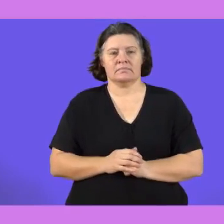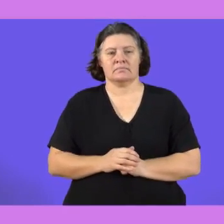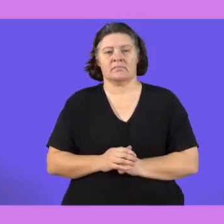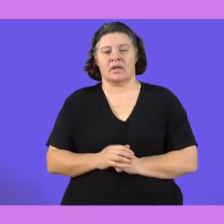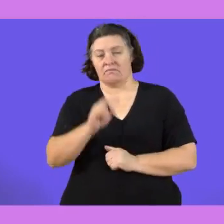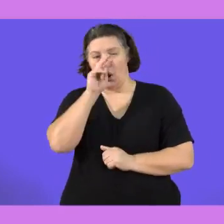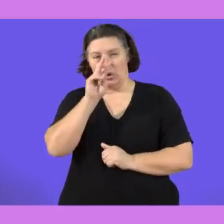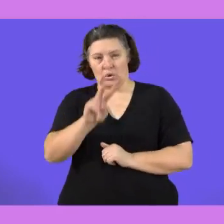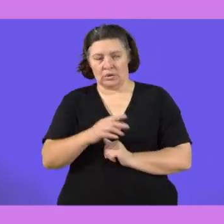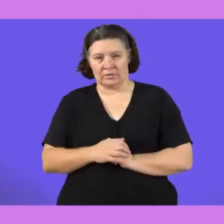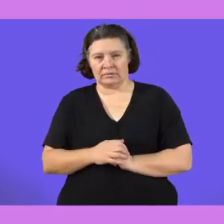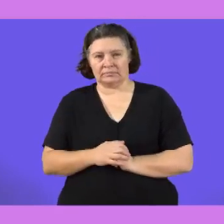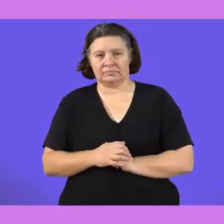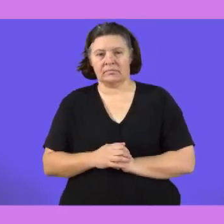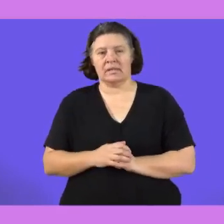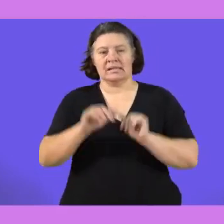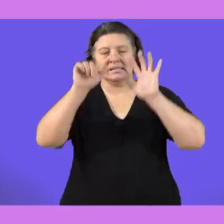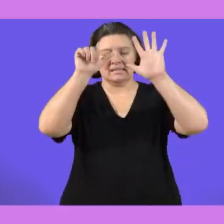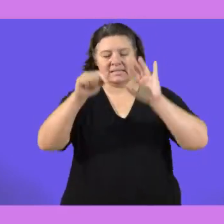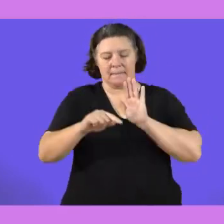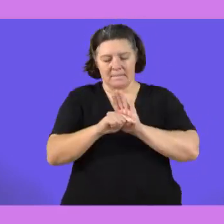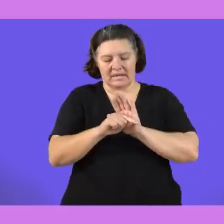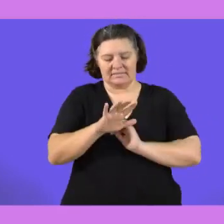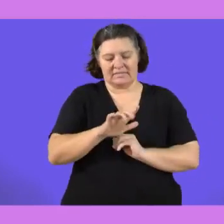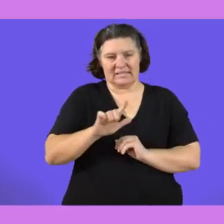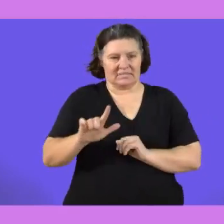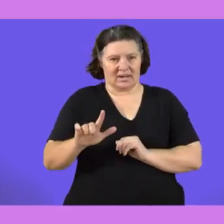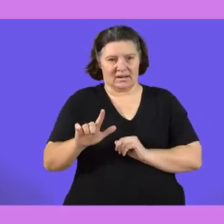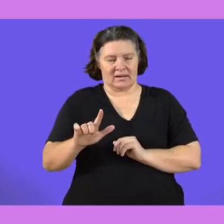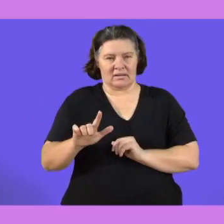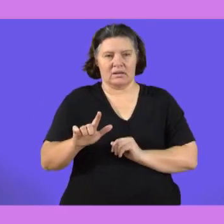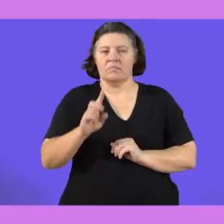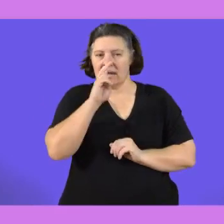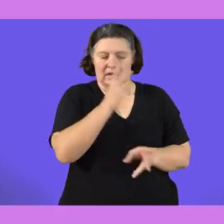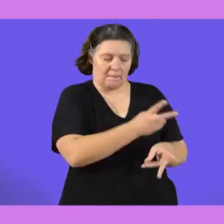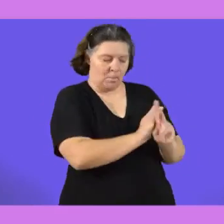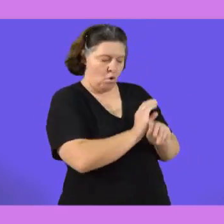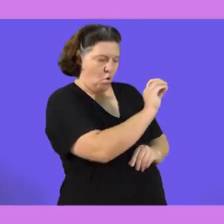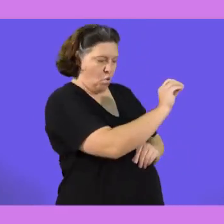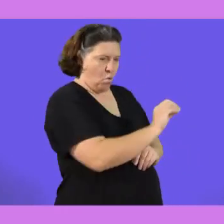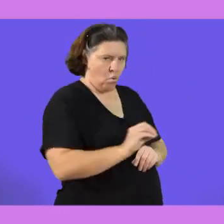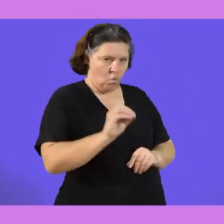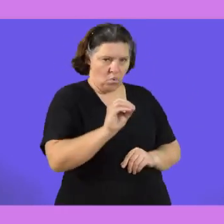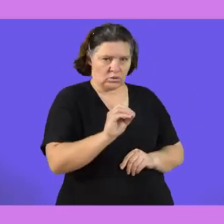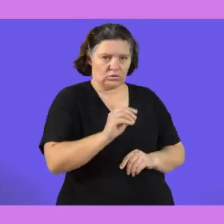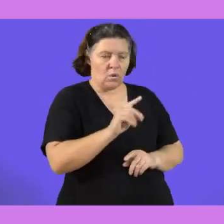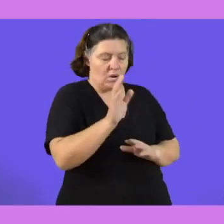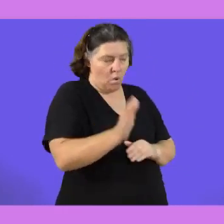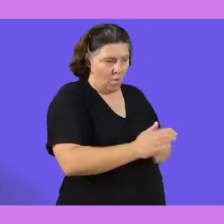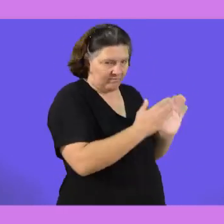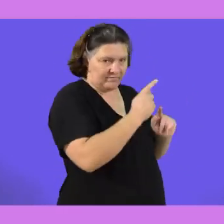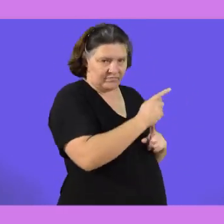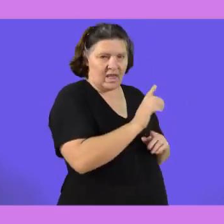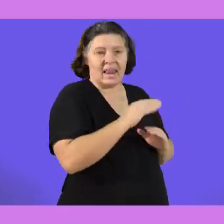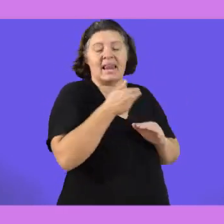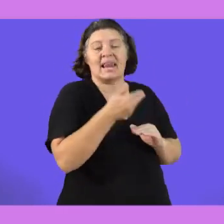Okay, so if I look at this, I have 6 minus 57. So if I look at this, obviously I'll need to borrow. Now, so I'm going to take away from the minutes.